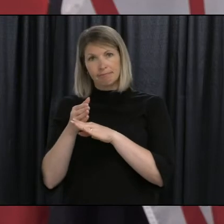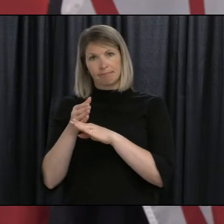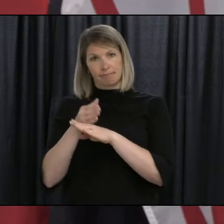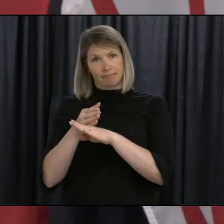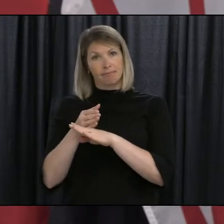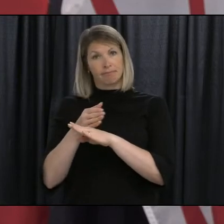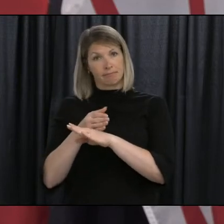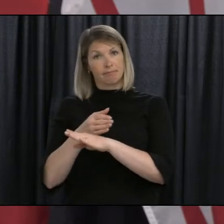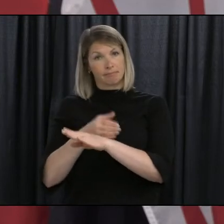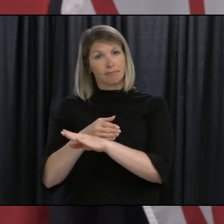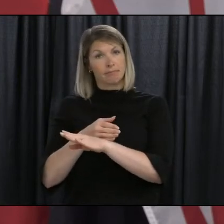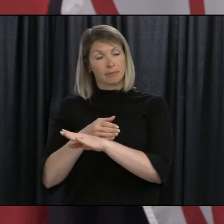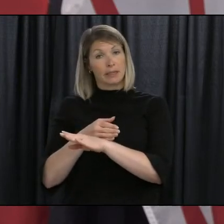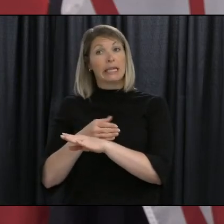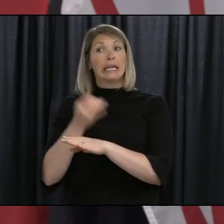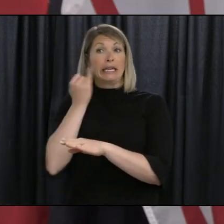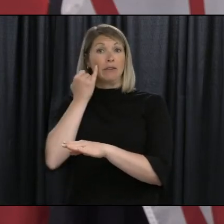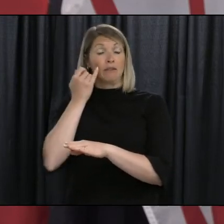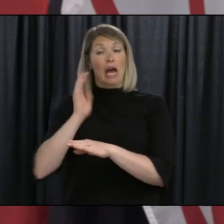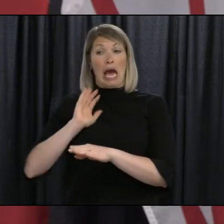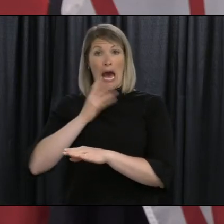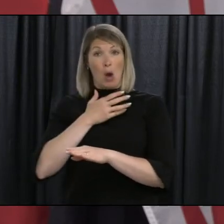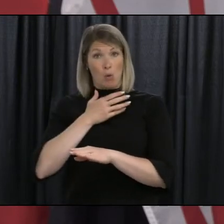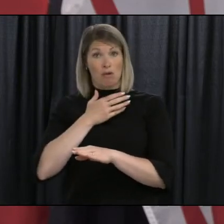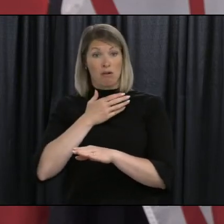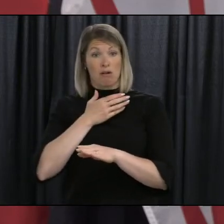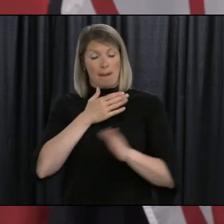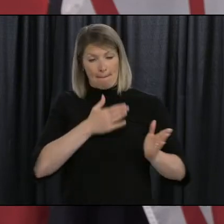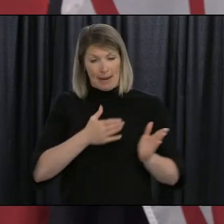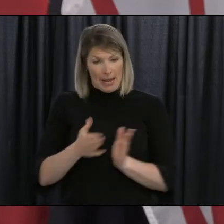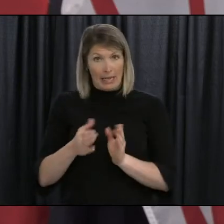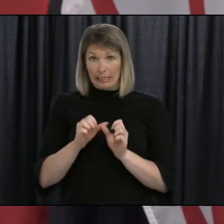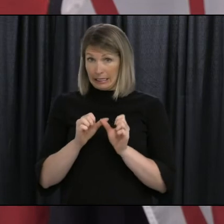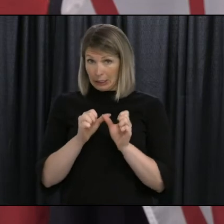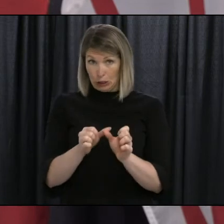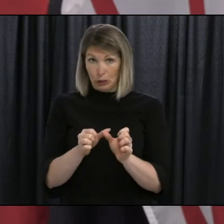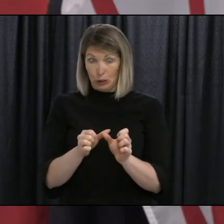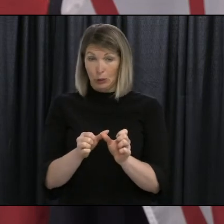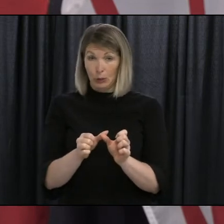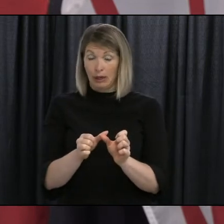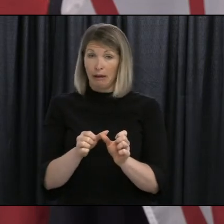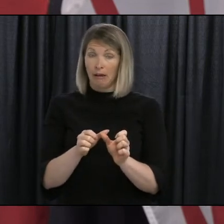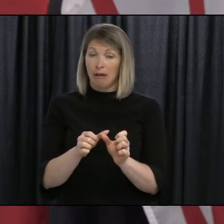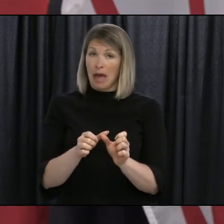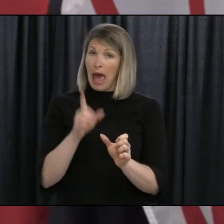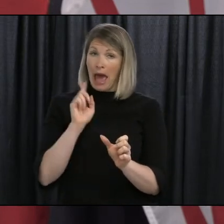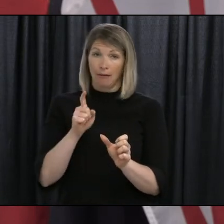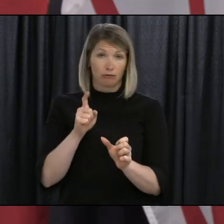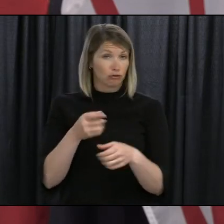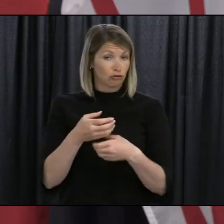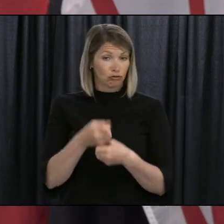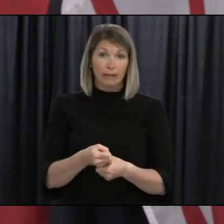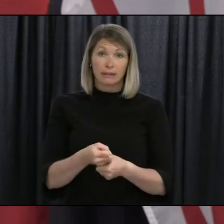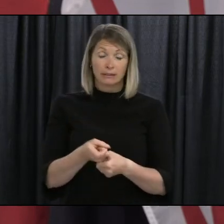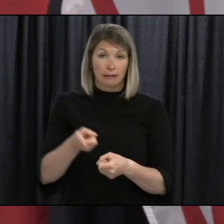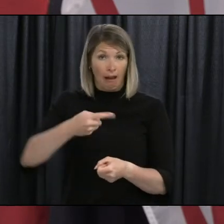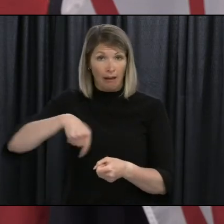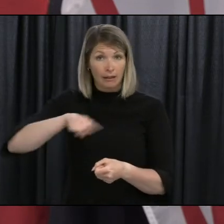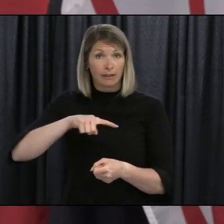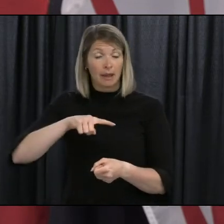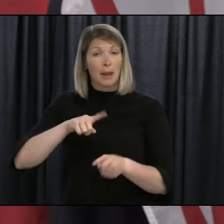continue with that steadfast approach, but we absolutely need to focus even